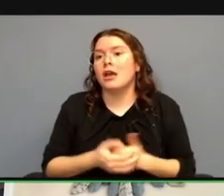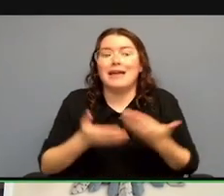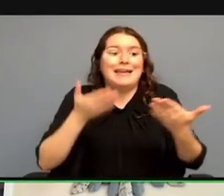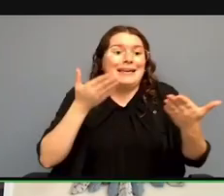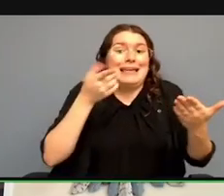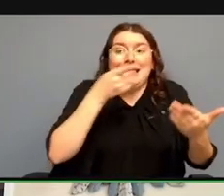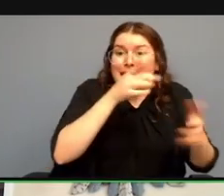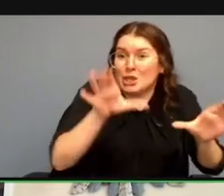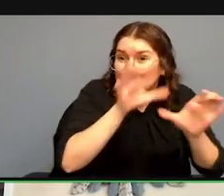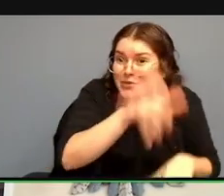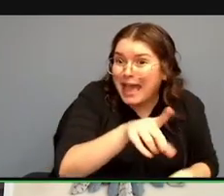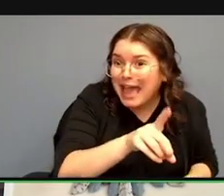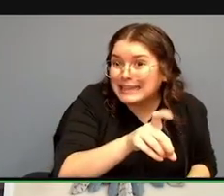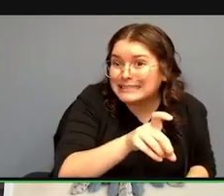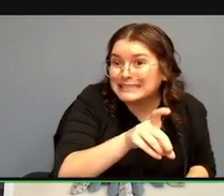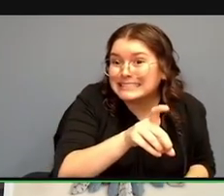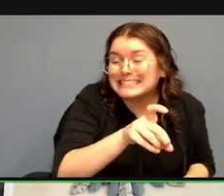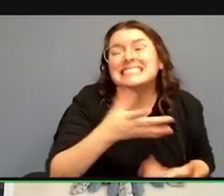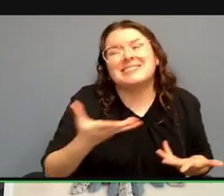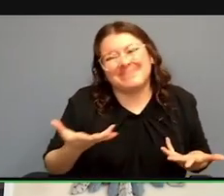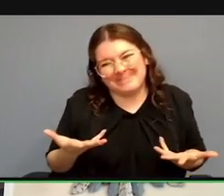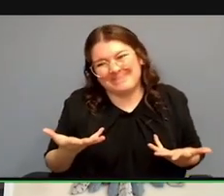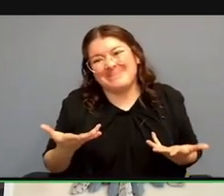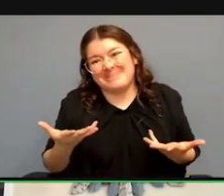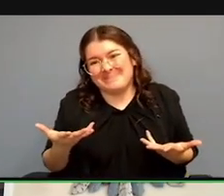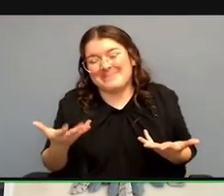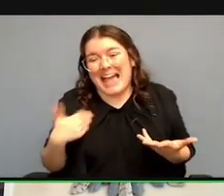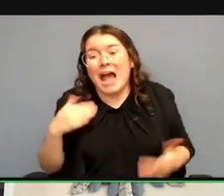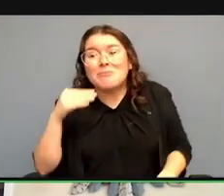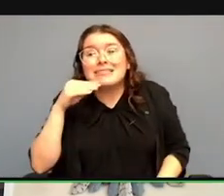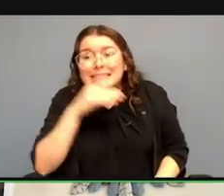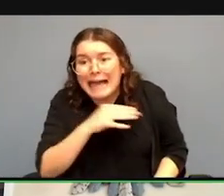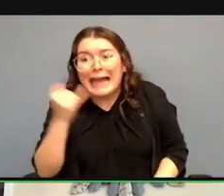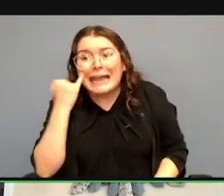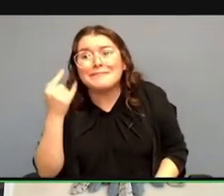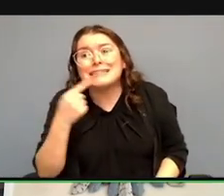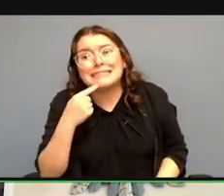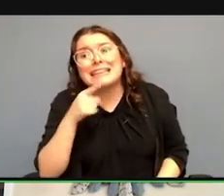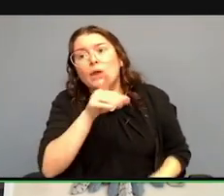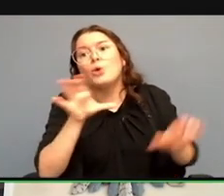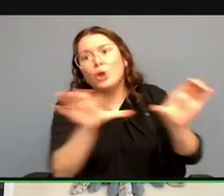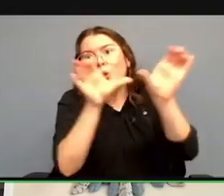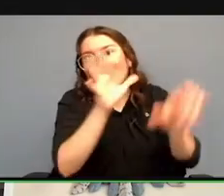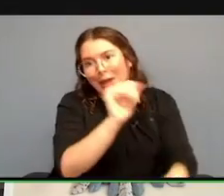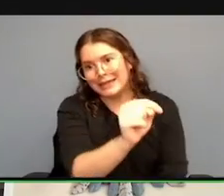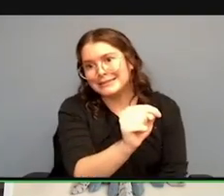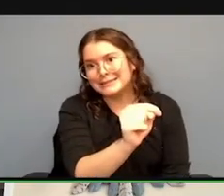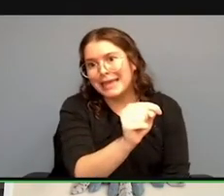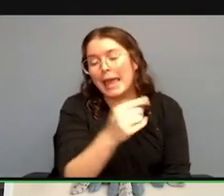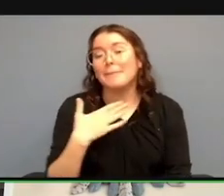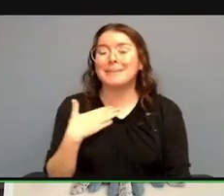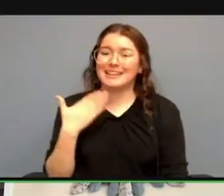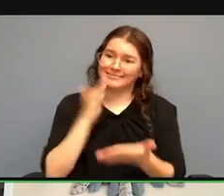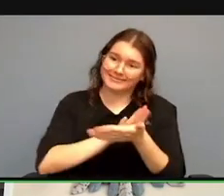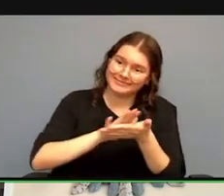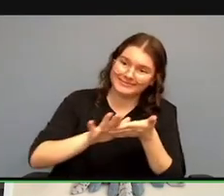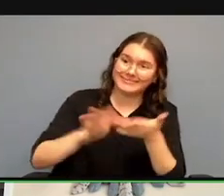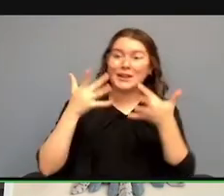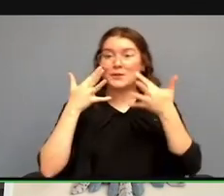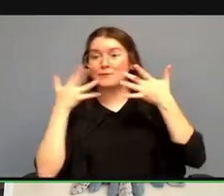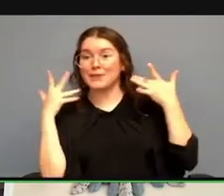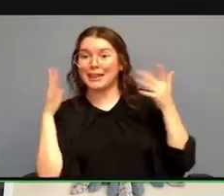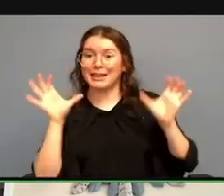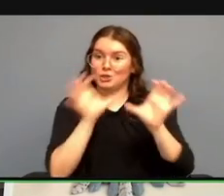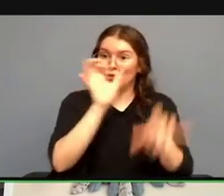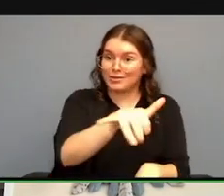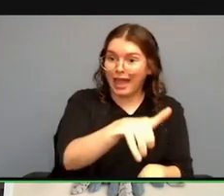that? It's a real problem. I'd be lying to you if I said they were going to do that and be very good about complying with that part